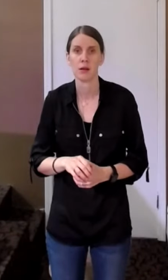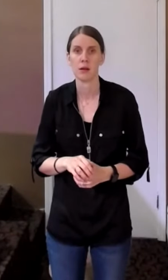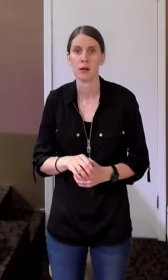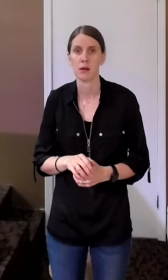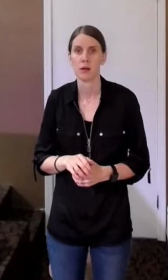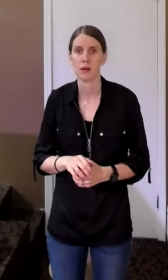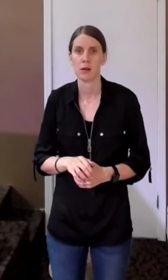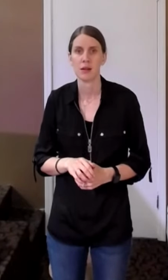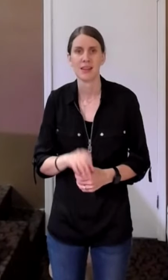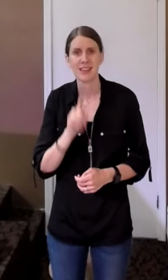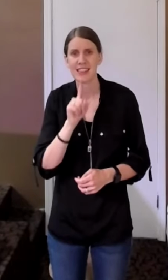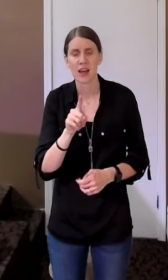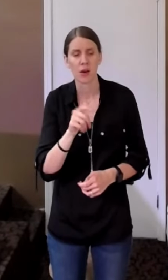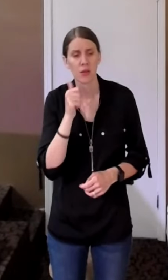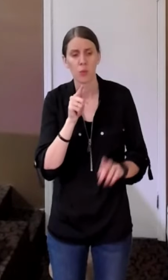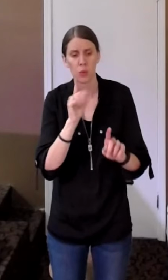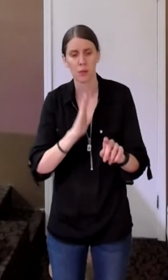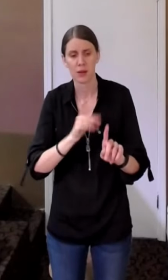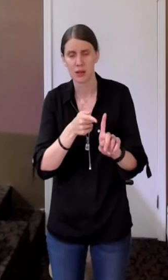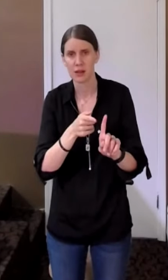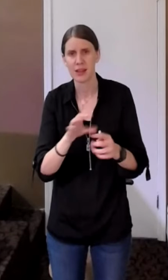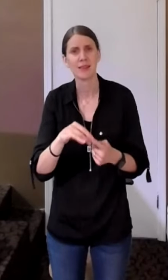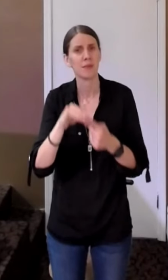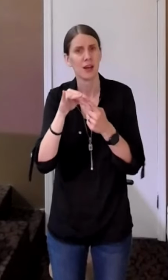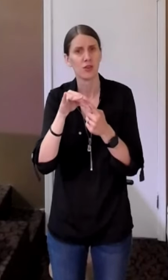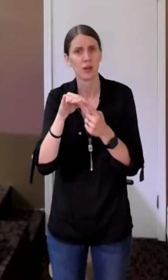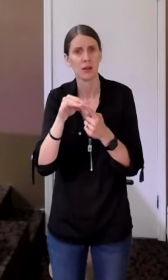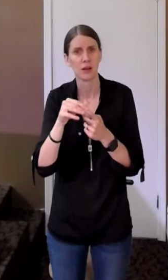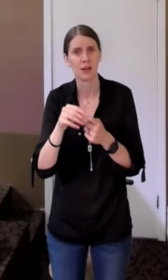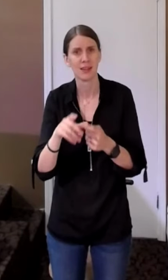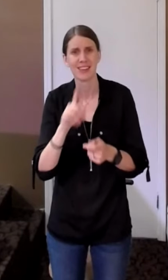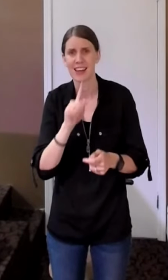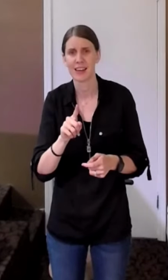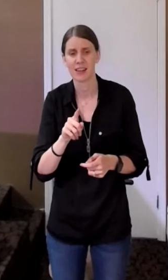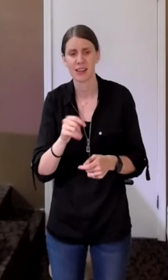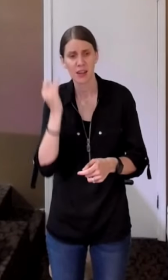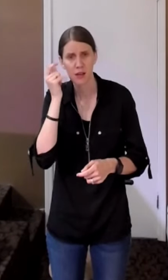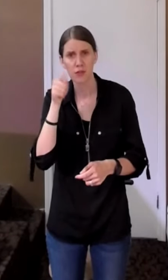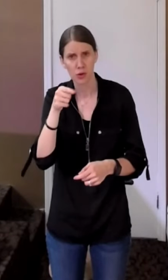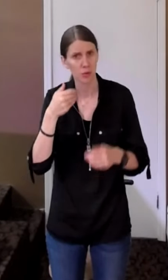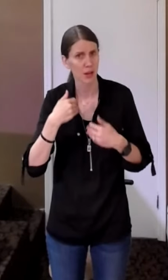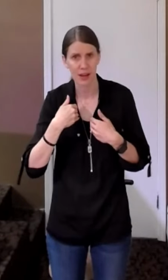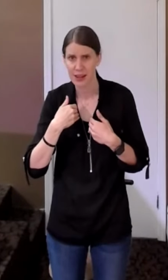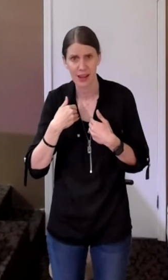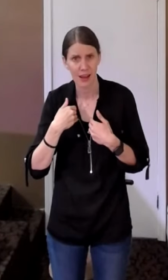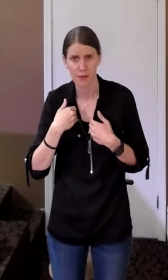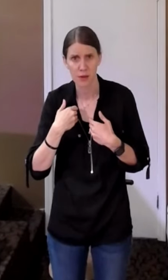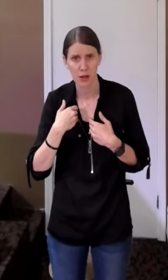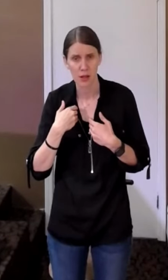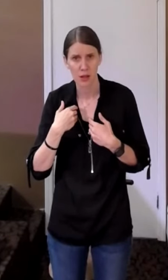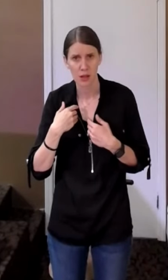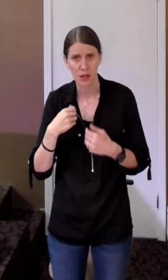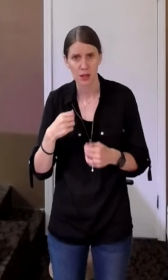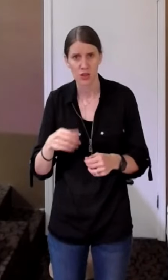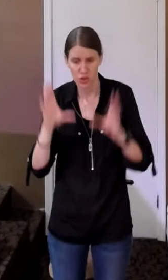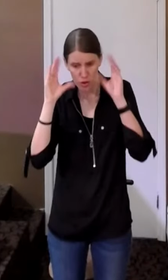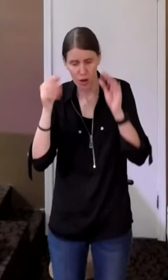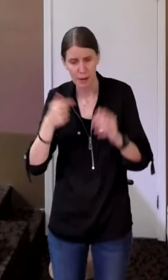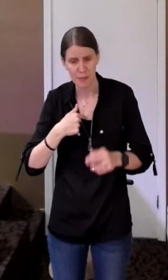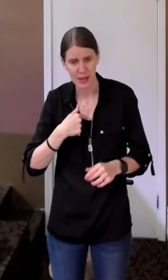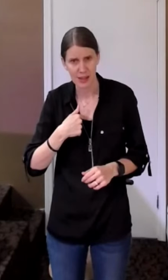know, I wouldn't be here today if it wasn't for your input into my life. And I want to thank you for that, and I